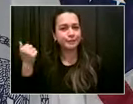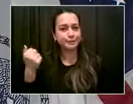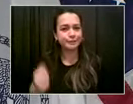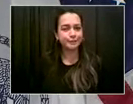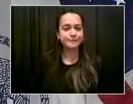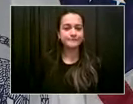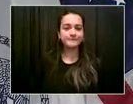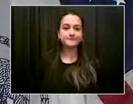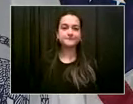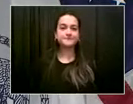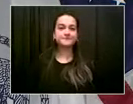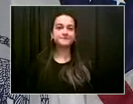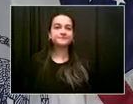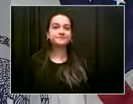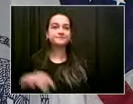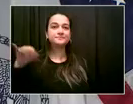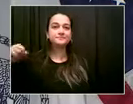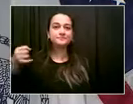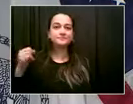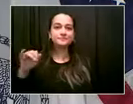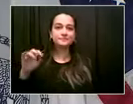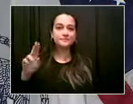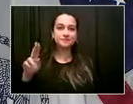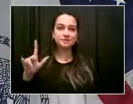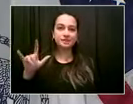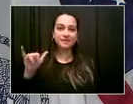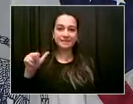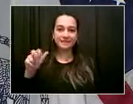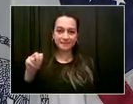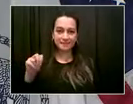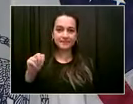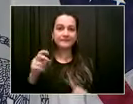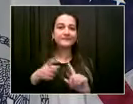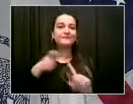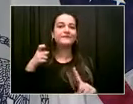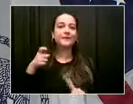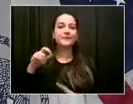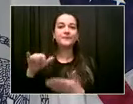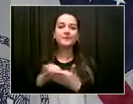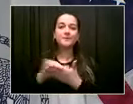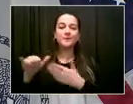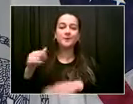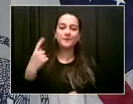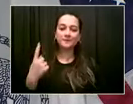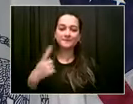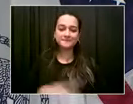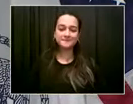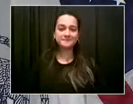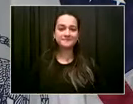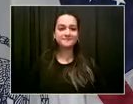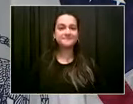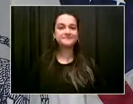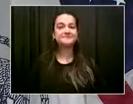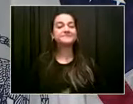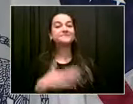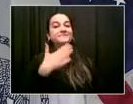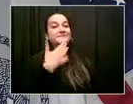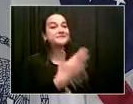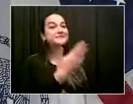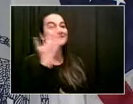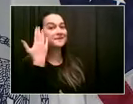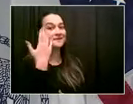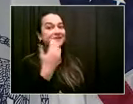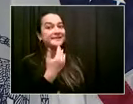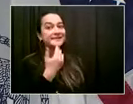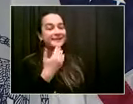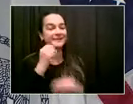Hi, Mayor. Thanks for taking my question. I guess my first question is, I know that you're saying that you're going to be doing some work to get